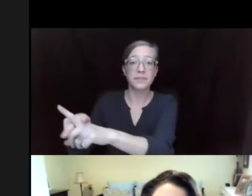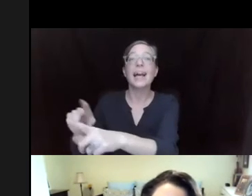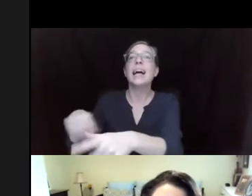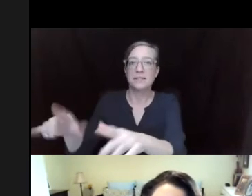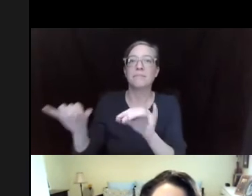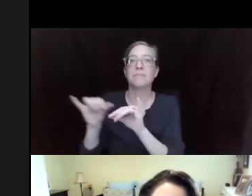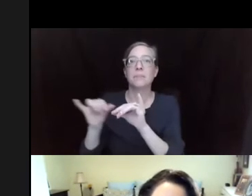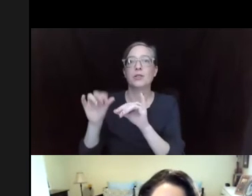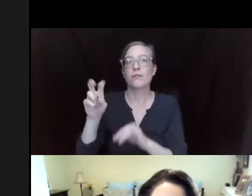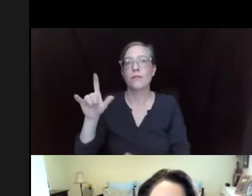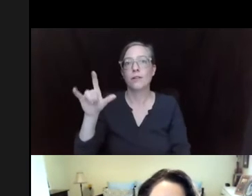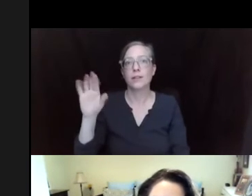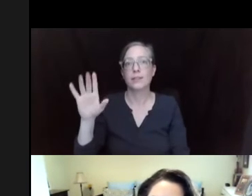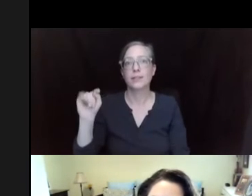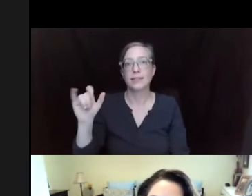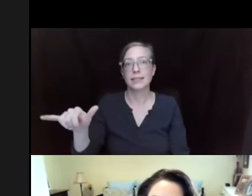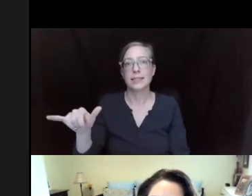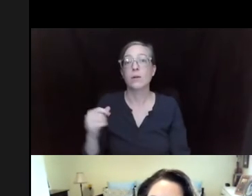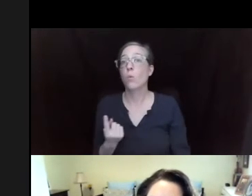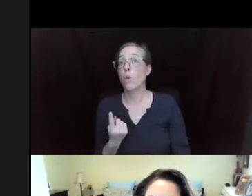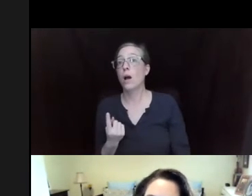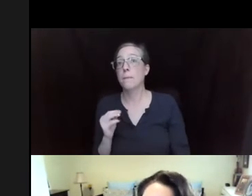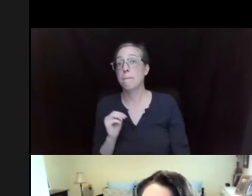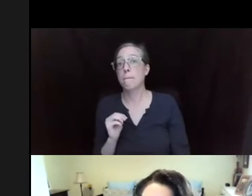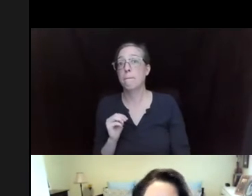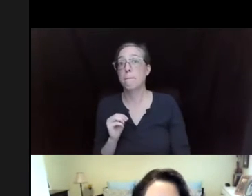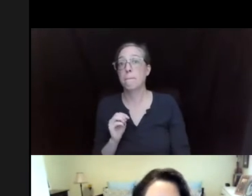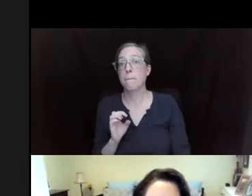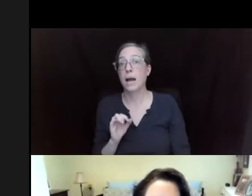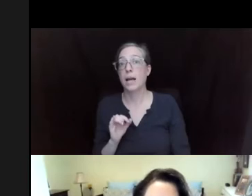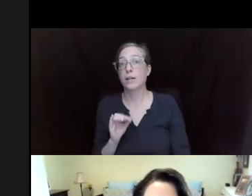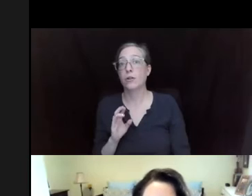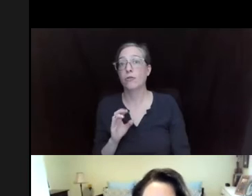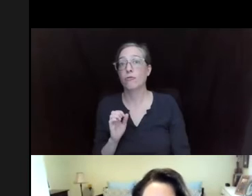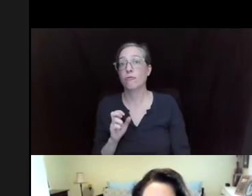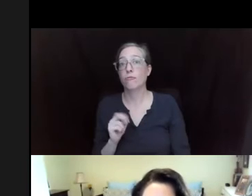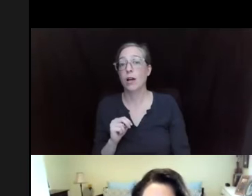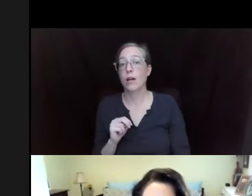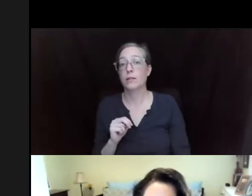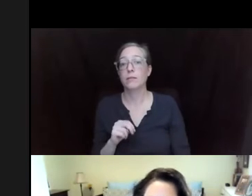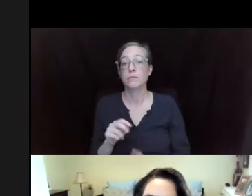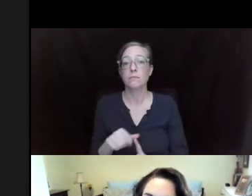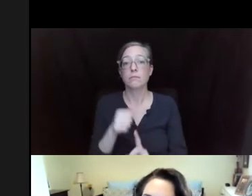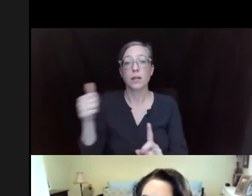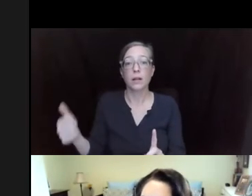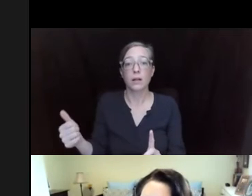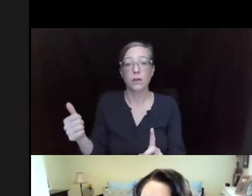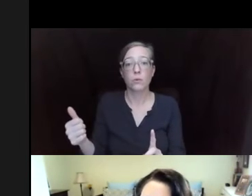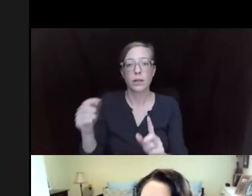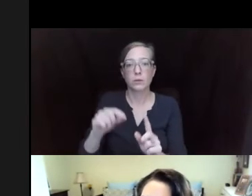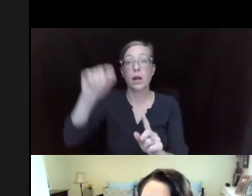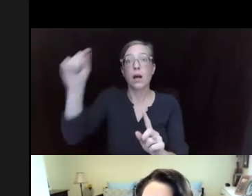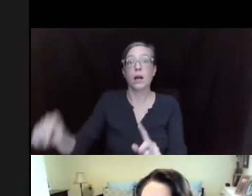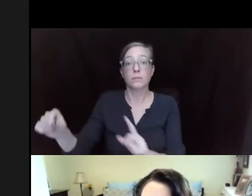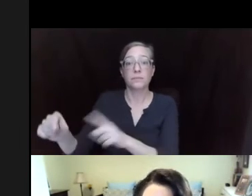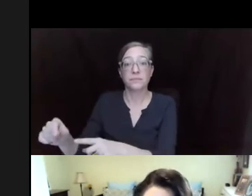particles that are 1 micron, another particle that is 1.9, almost 2 micron, and then 5 micron in diameter. And we notice the